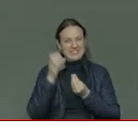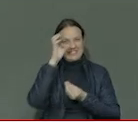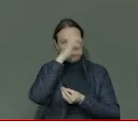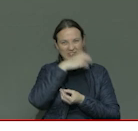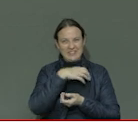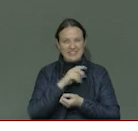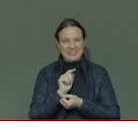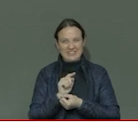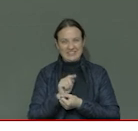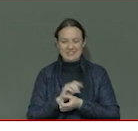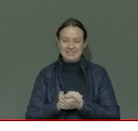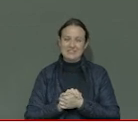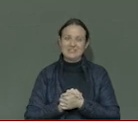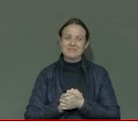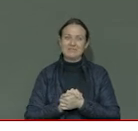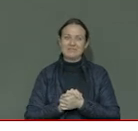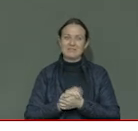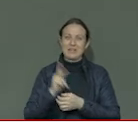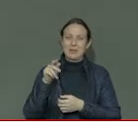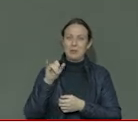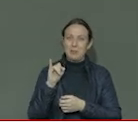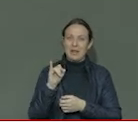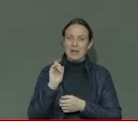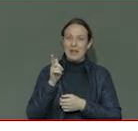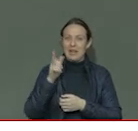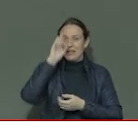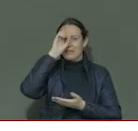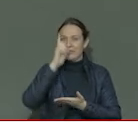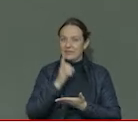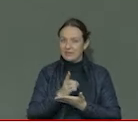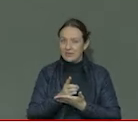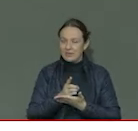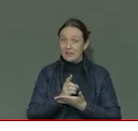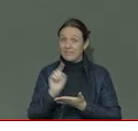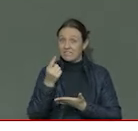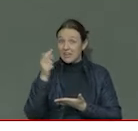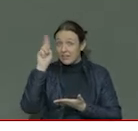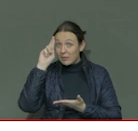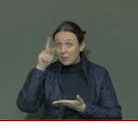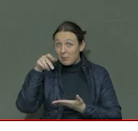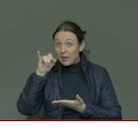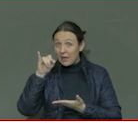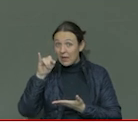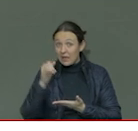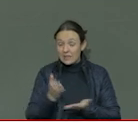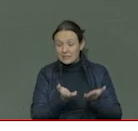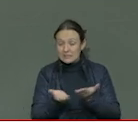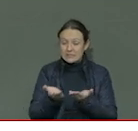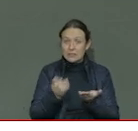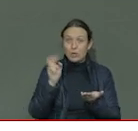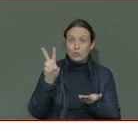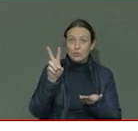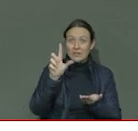island. And Pi eventually decides that he's going to, at first, remember Pi is in the lifeboat for 227